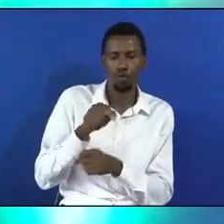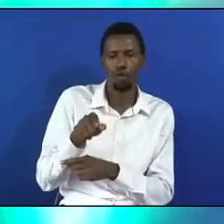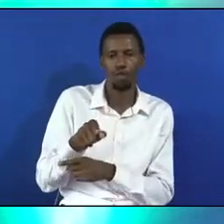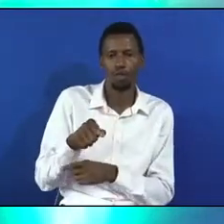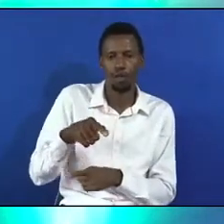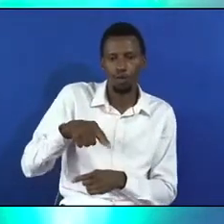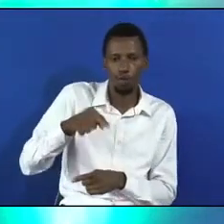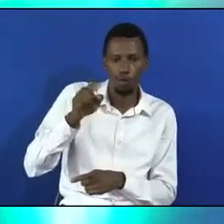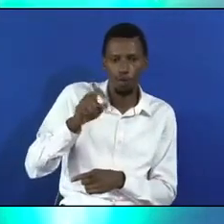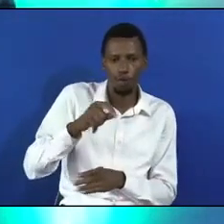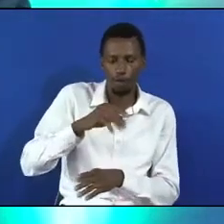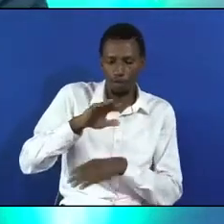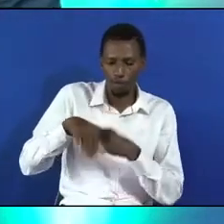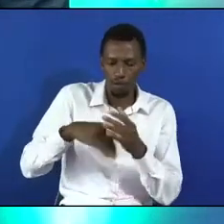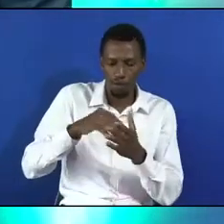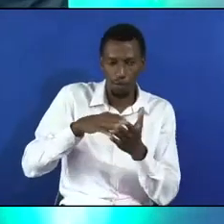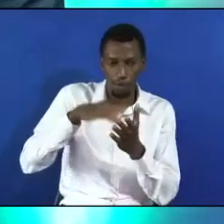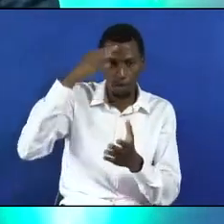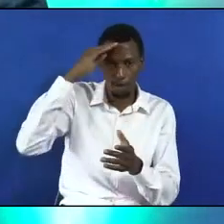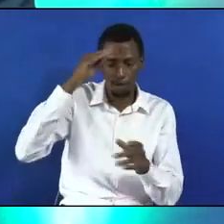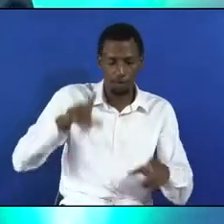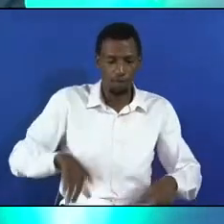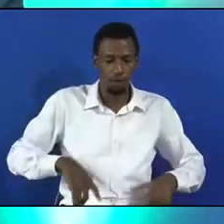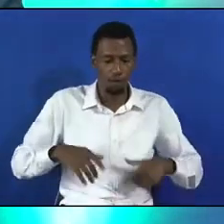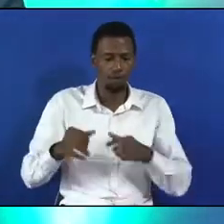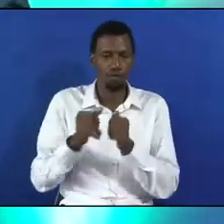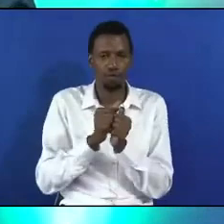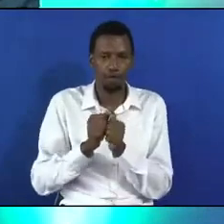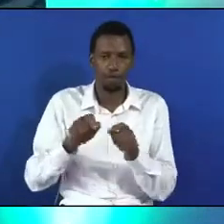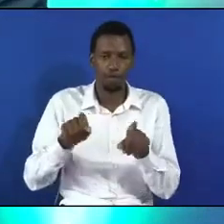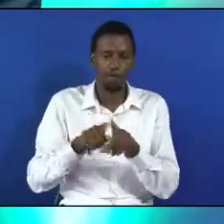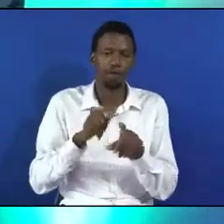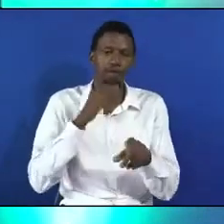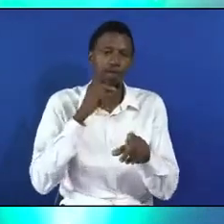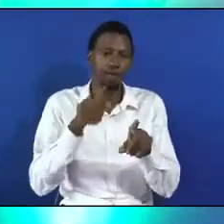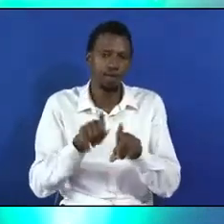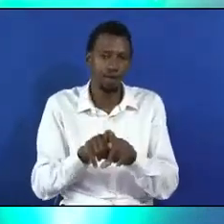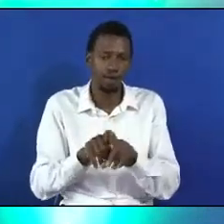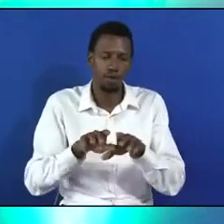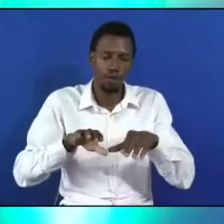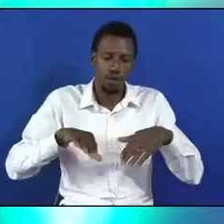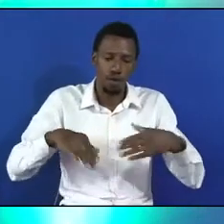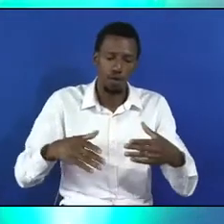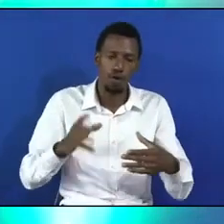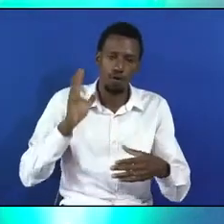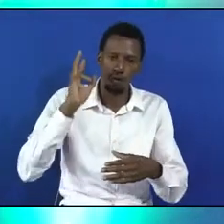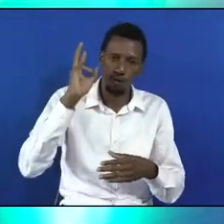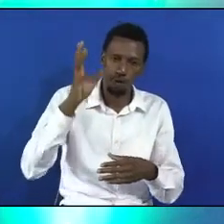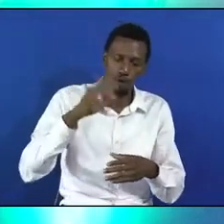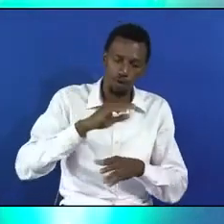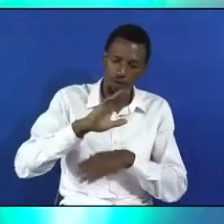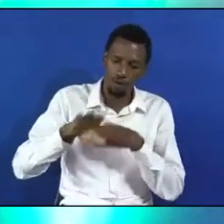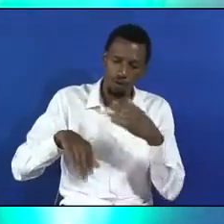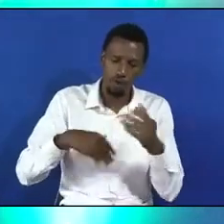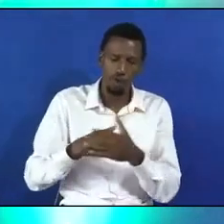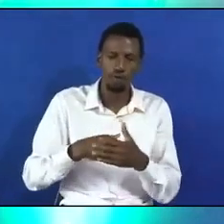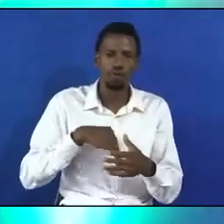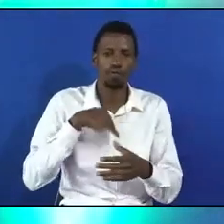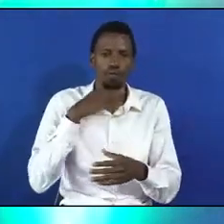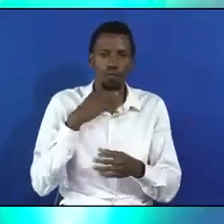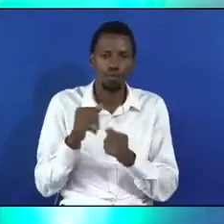We must all learn to live together as brothers, or we will all perish together as what?